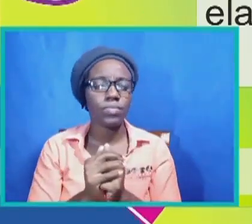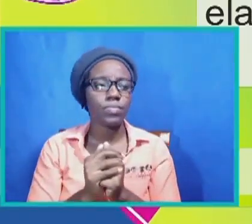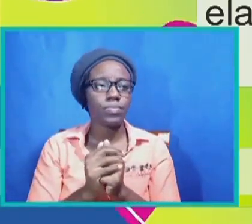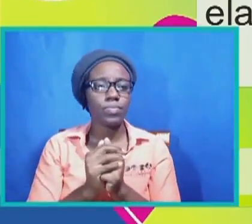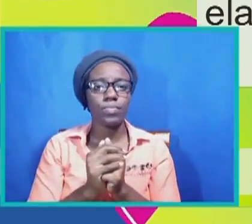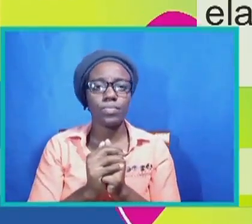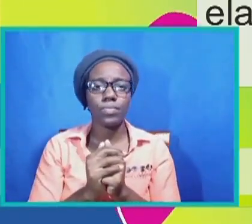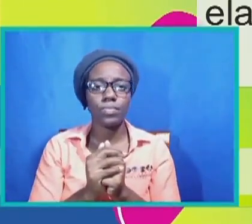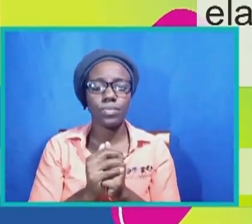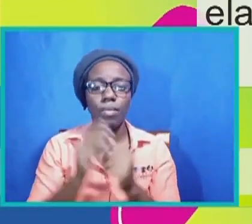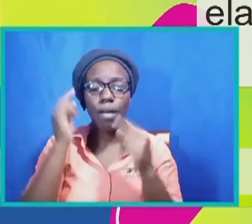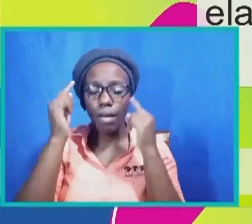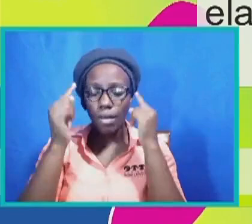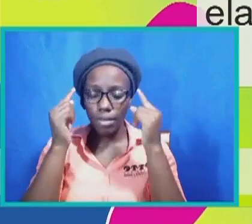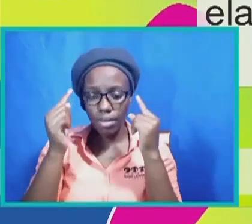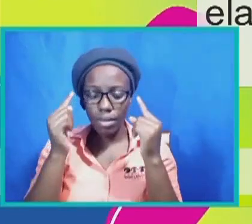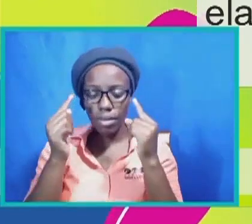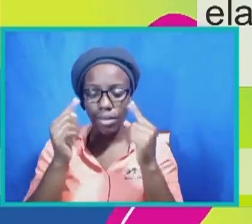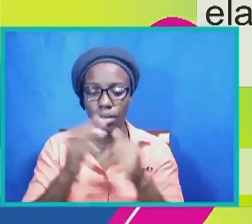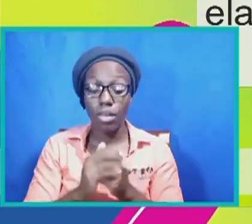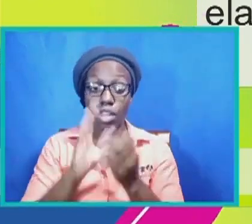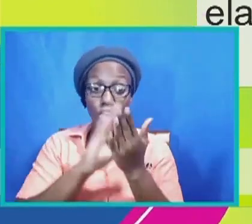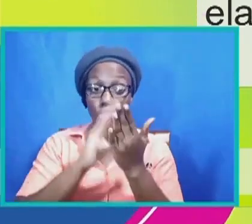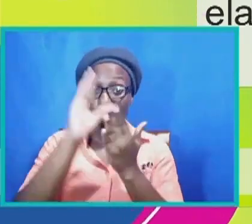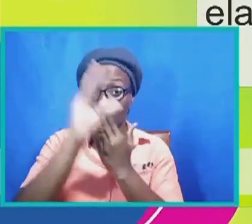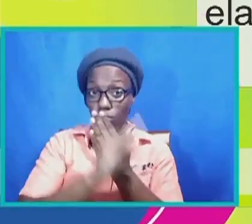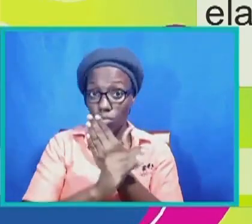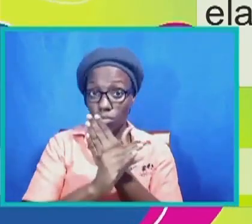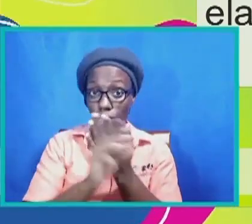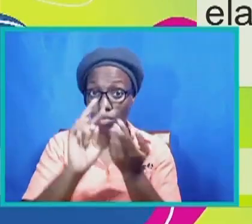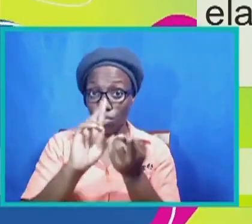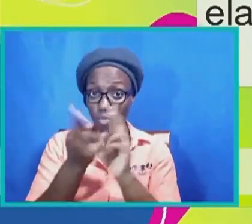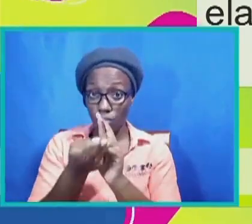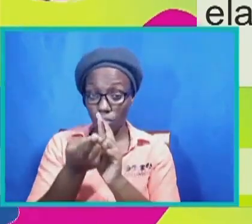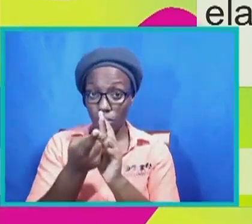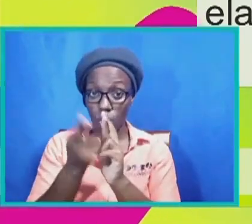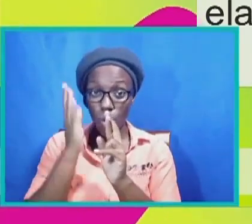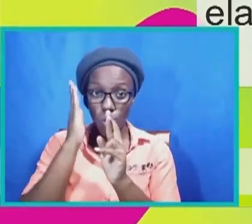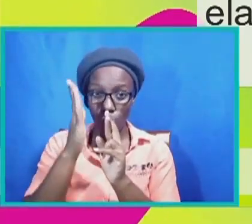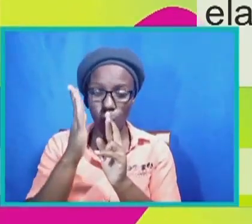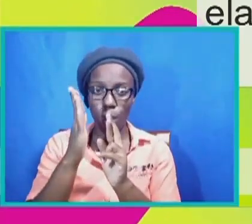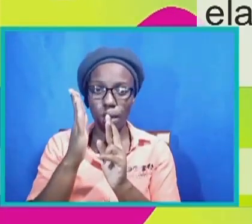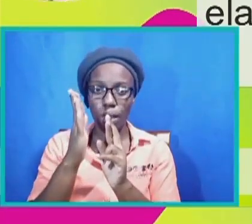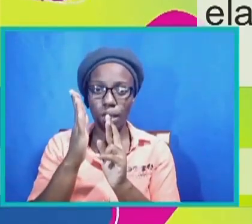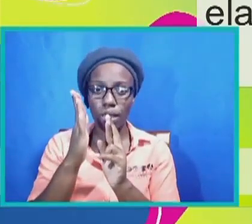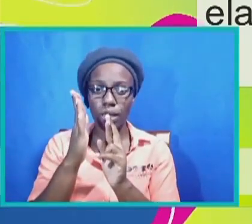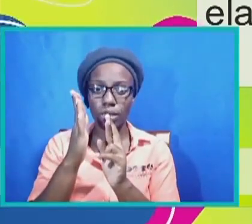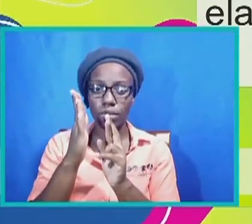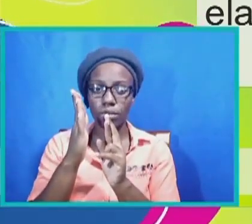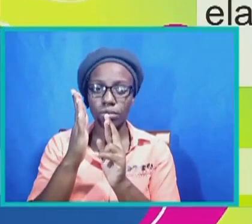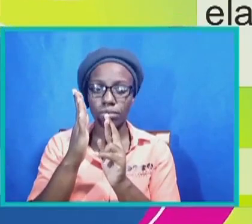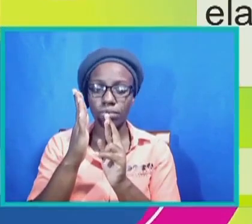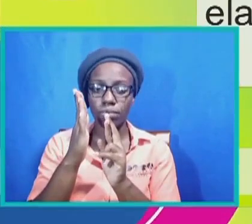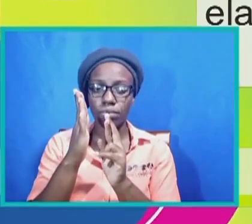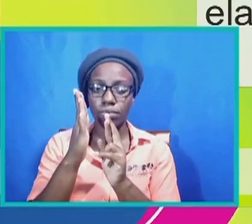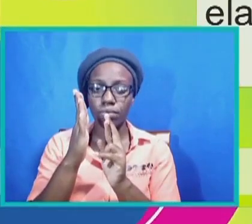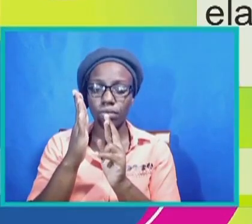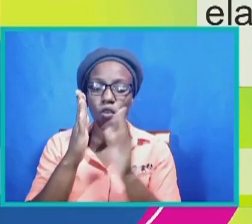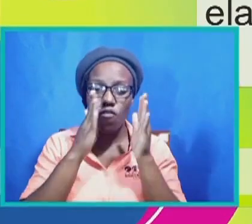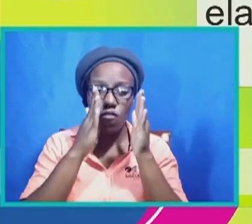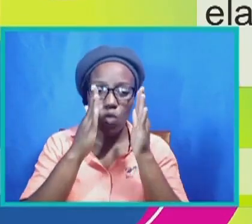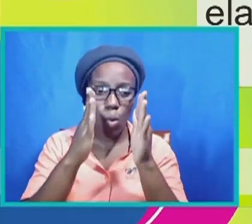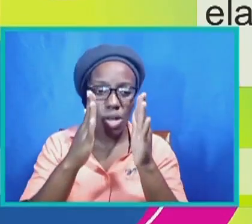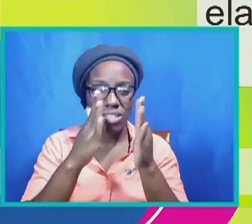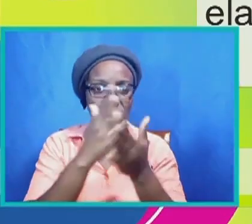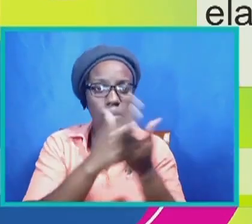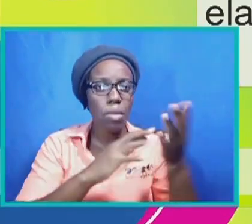process will attempt to will address some of the challenges and the issues we have. There are many students